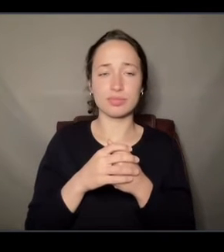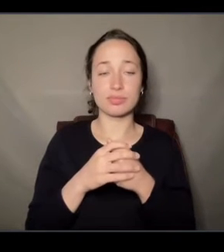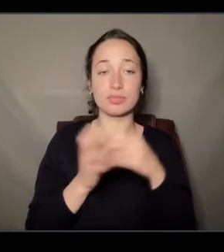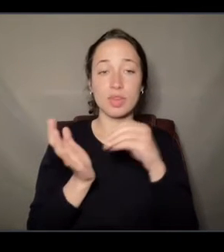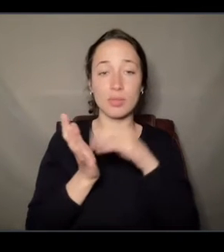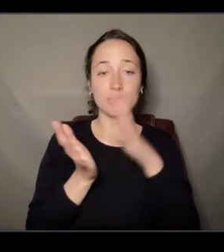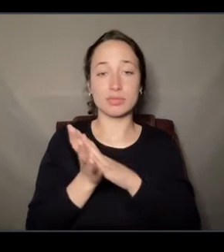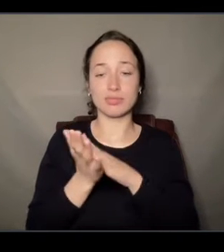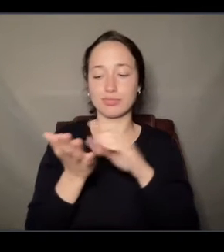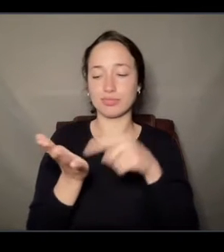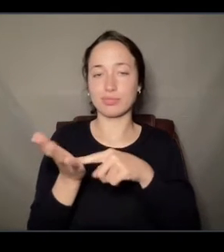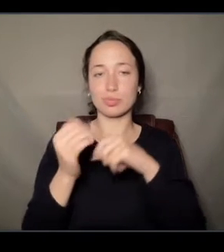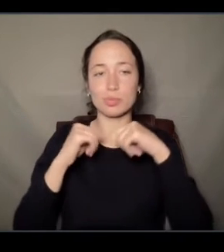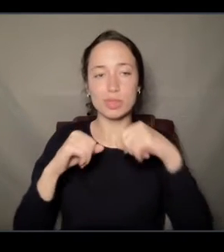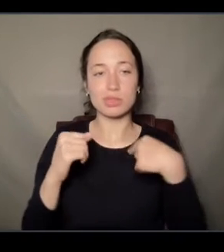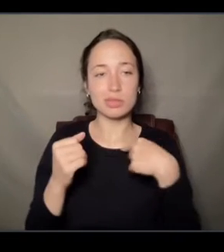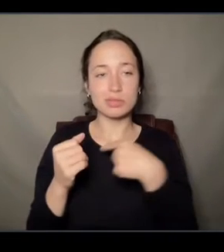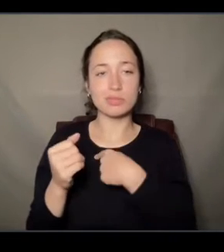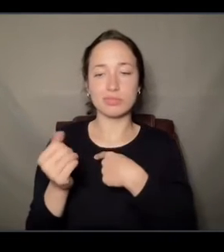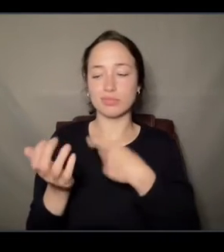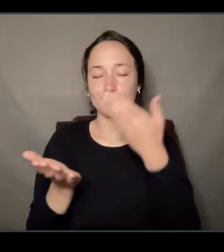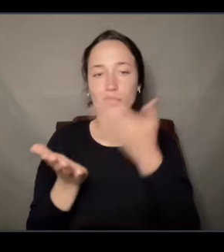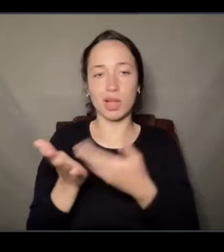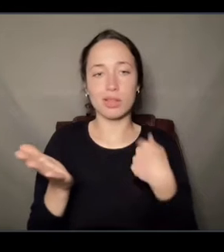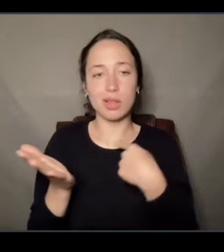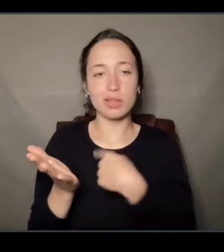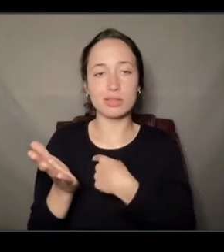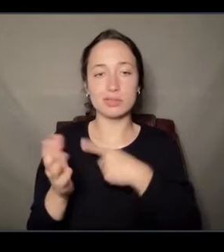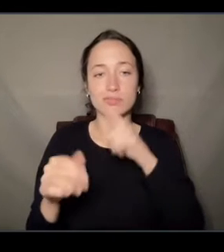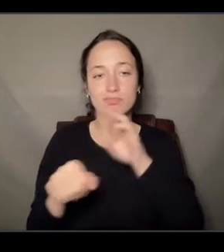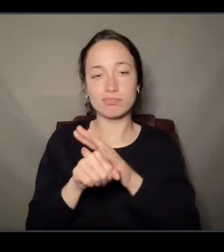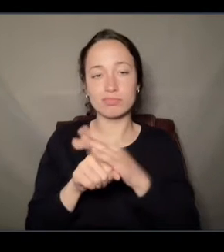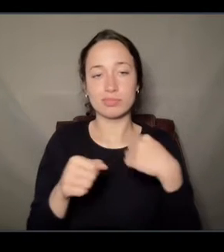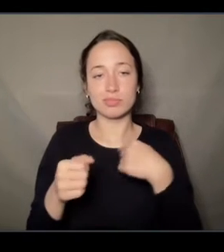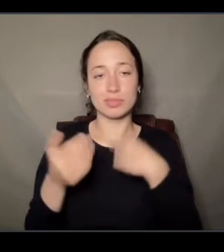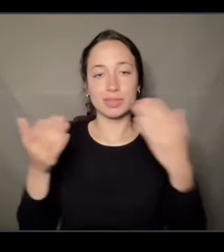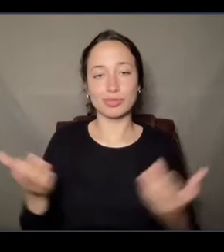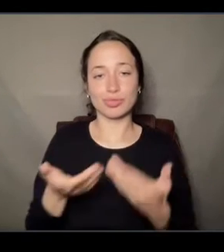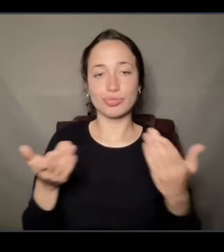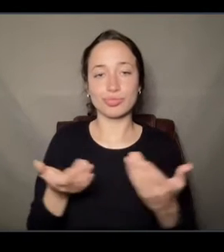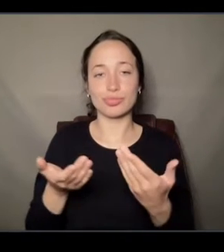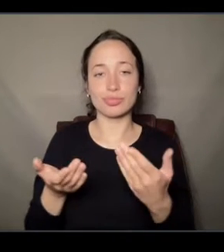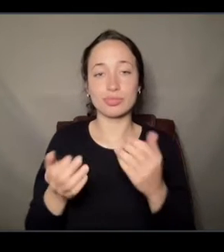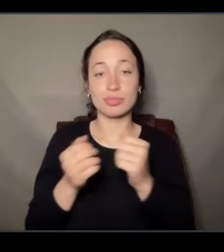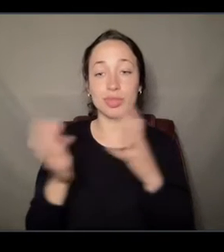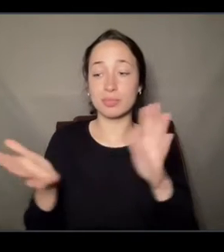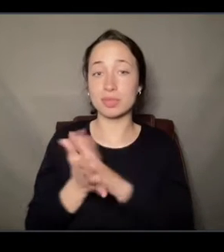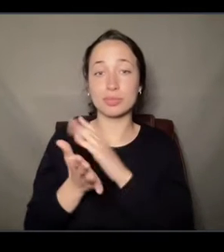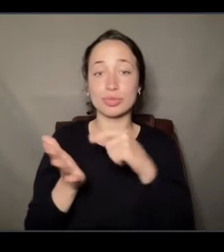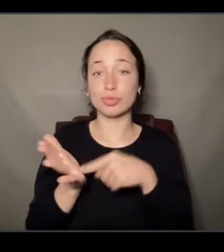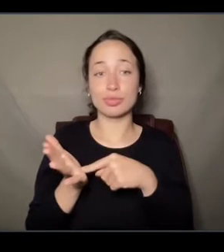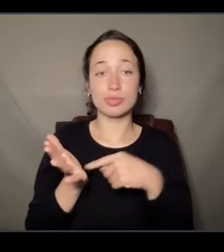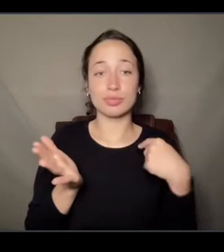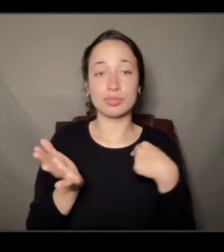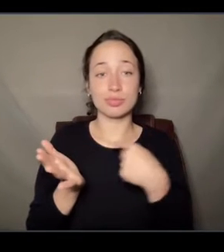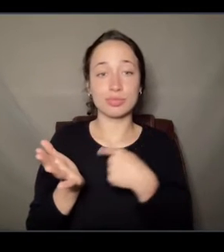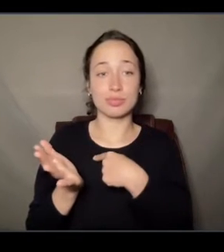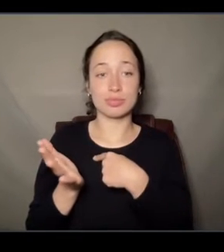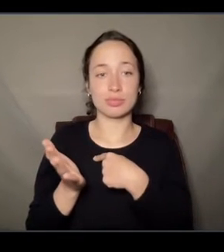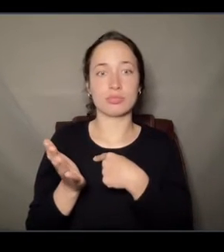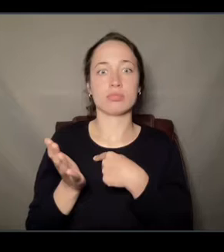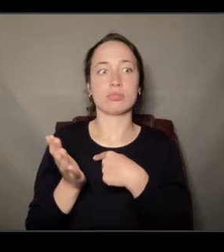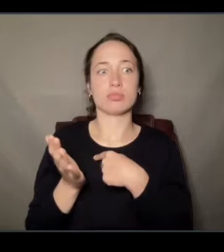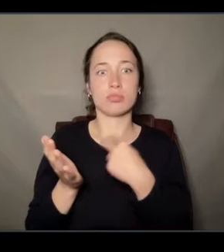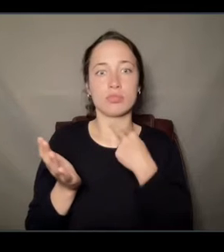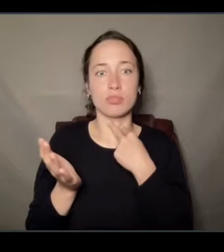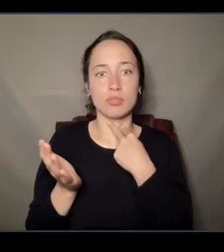These documents are the ones that protect us, validate, and confirm us. Without these papers, our life also